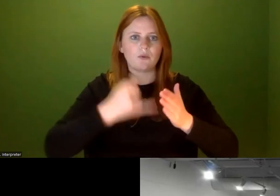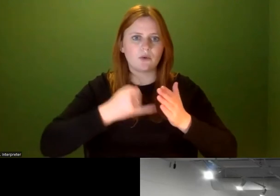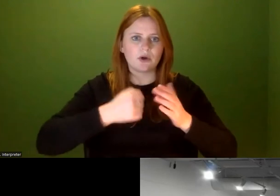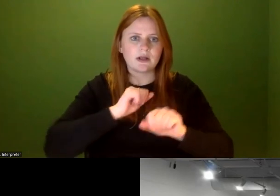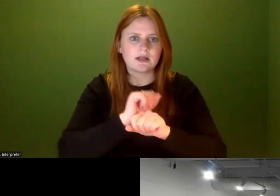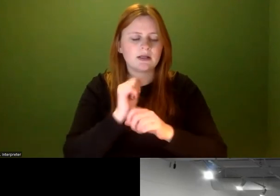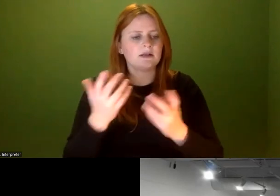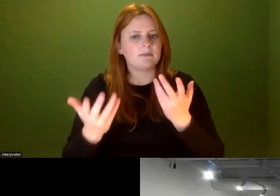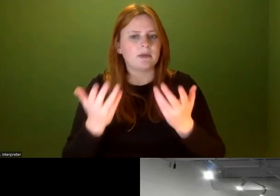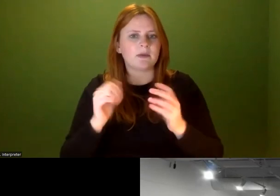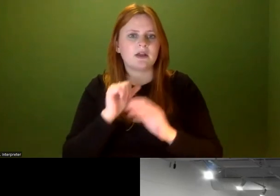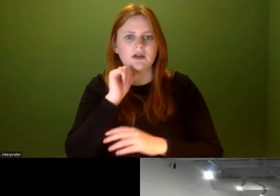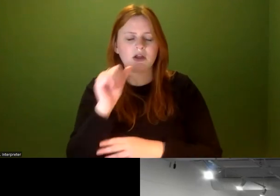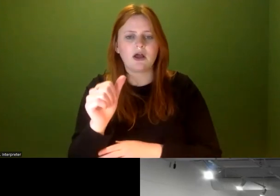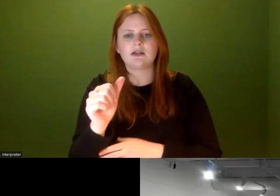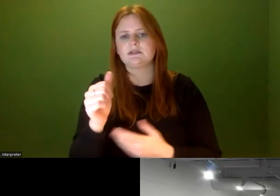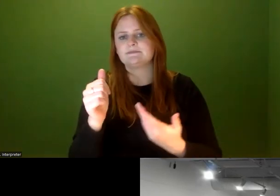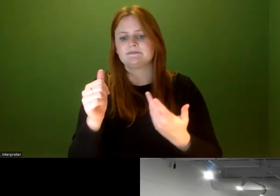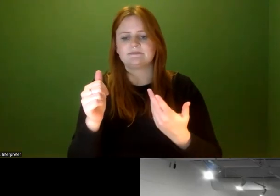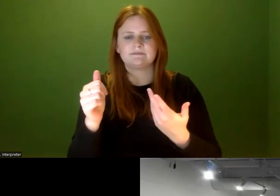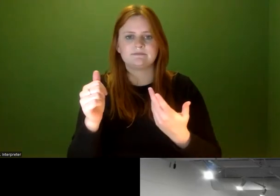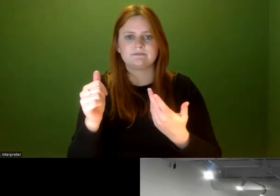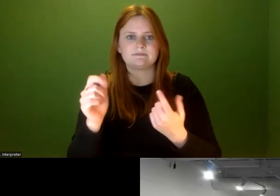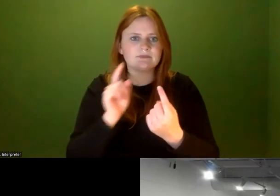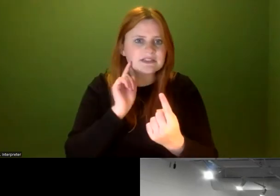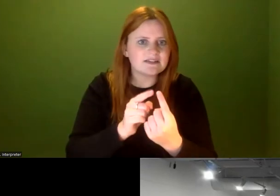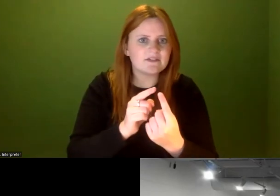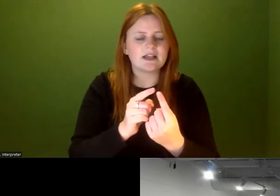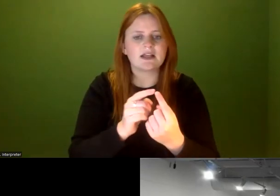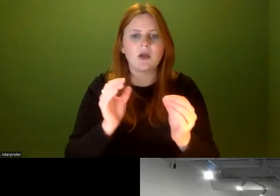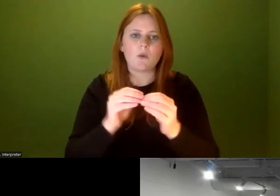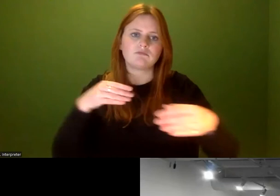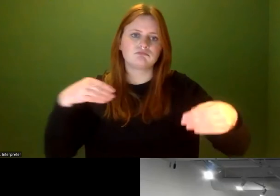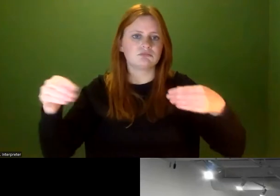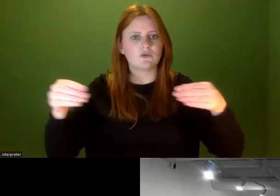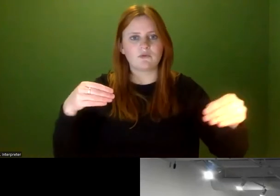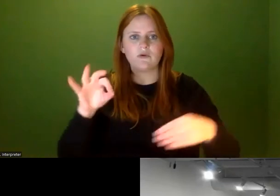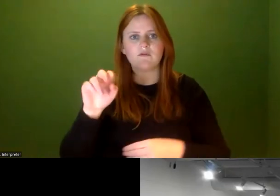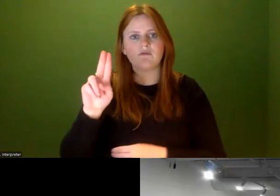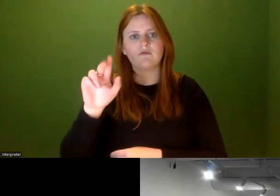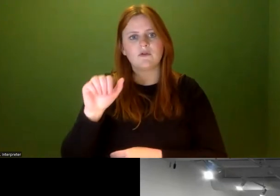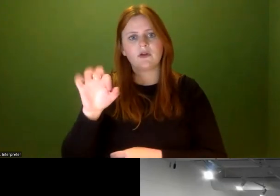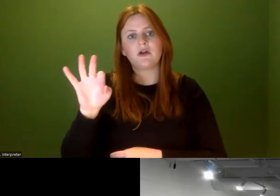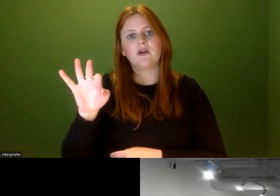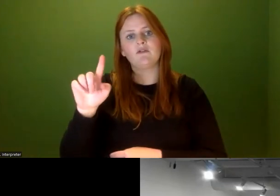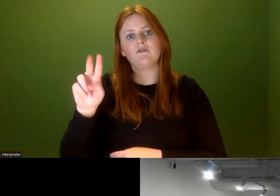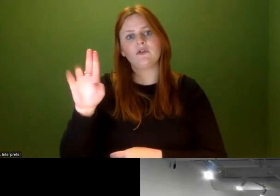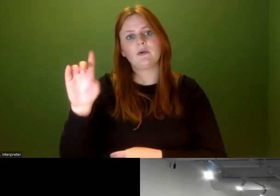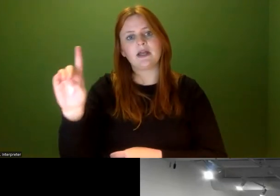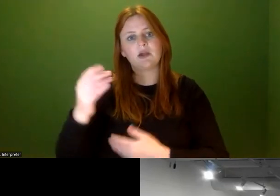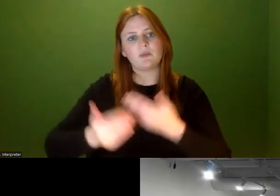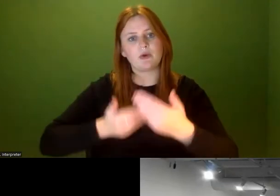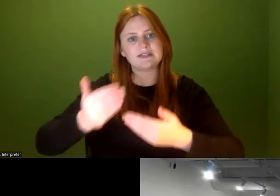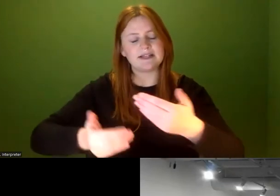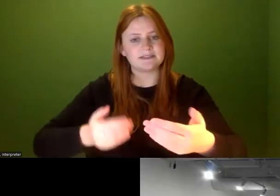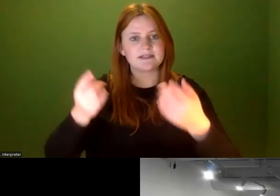not so finite, that, you know, it's a more fluid kind of process that happens for